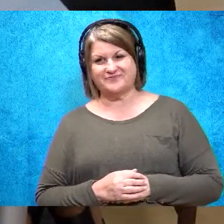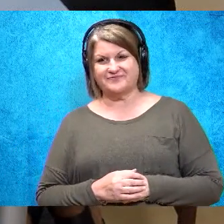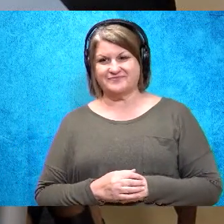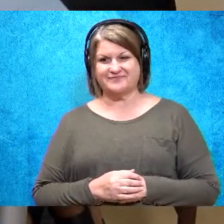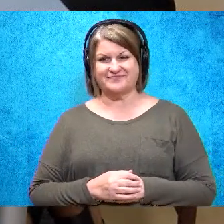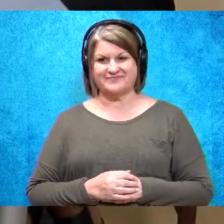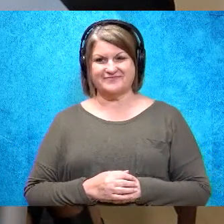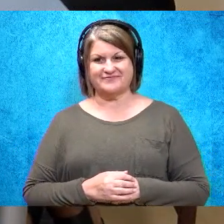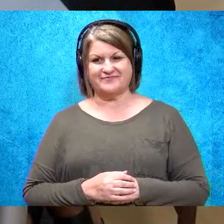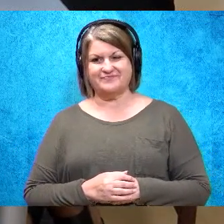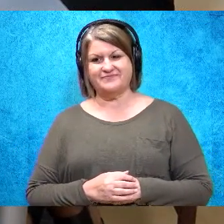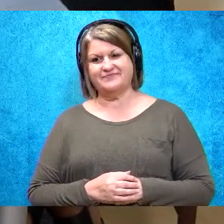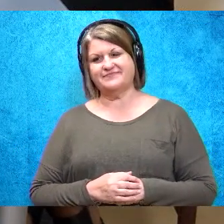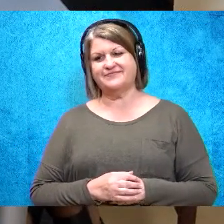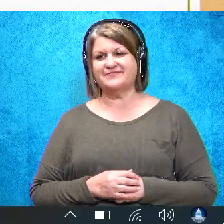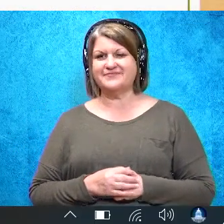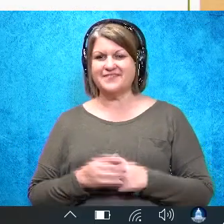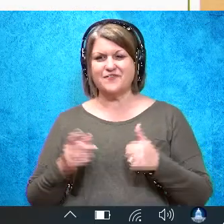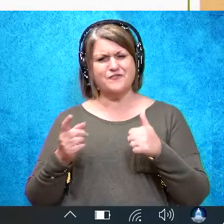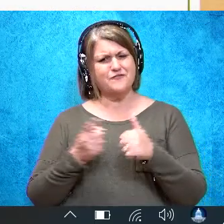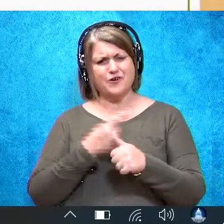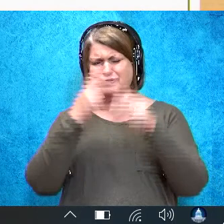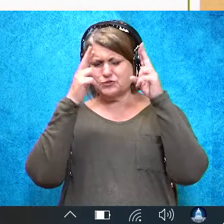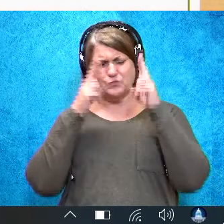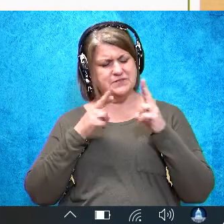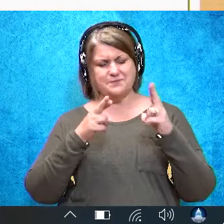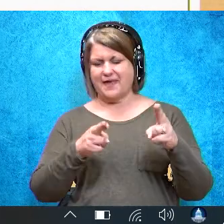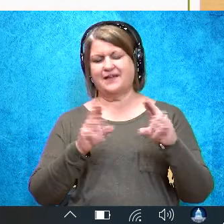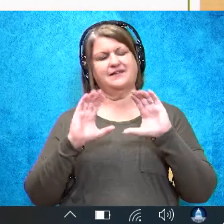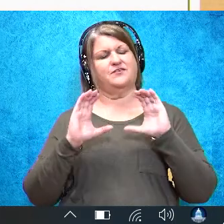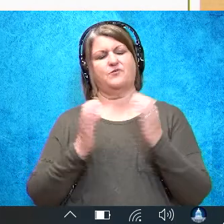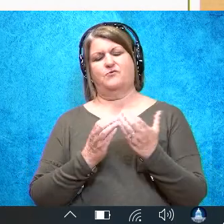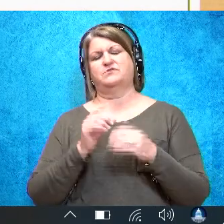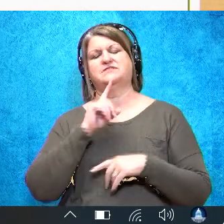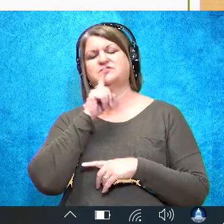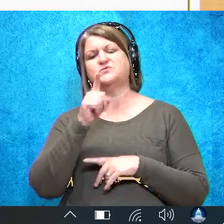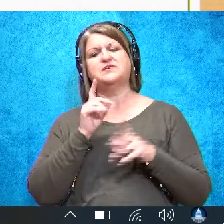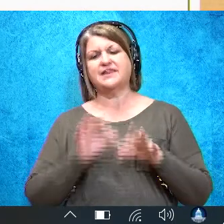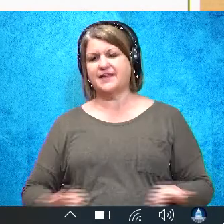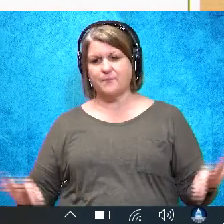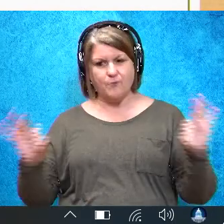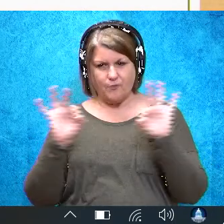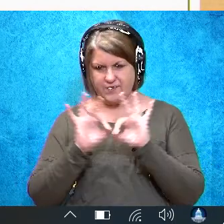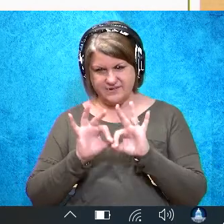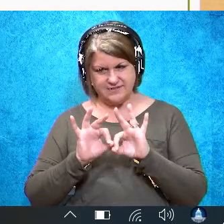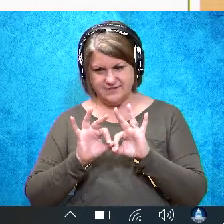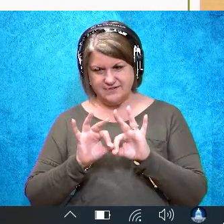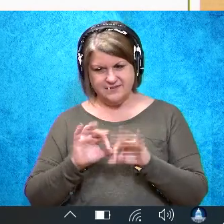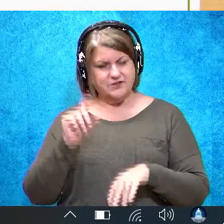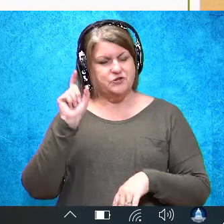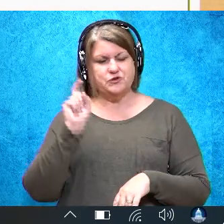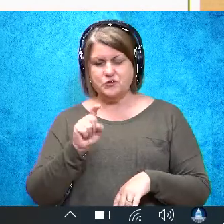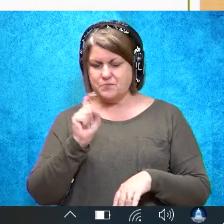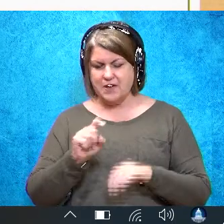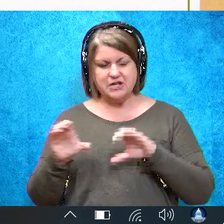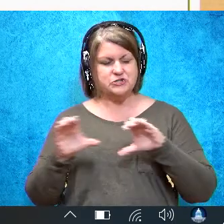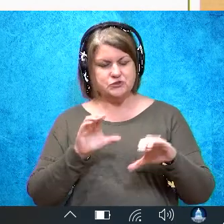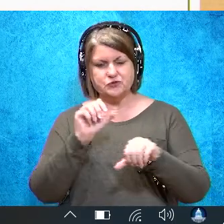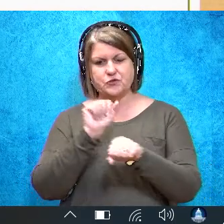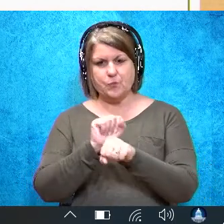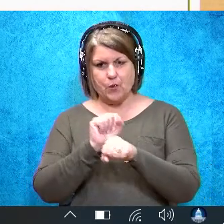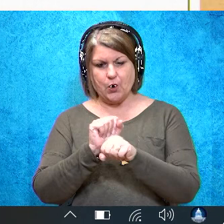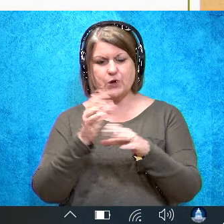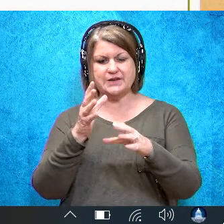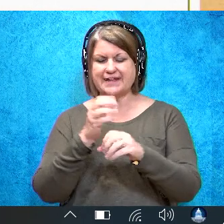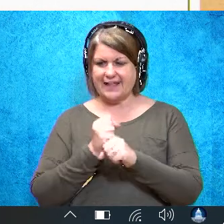Okay, all right, first off, respecting the course. That is so important. You must do the work in order to get the